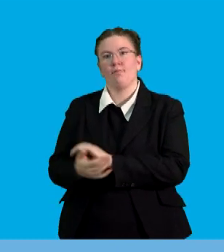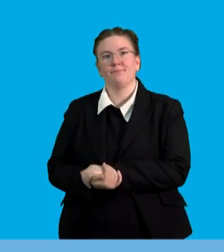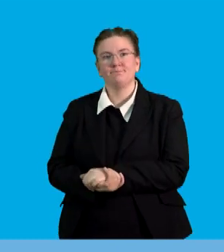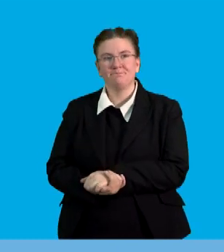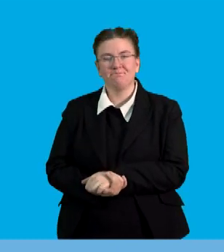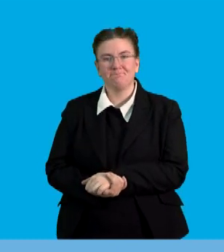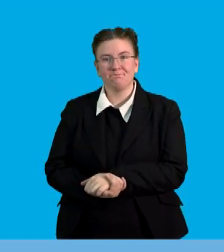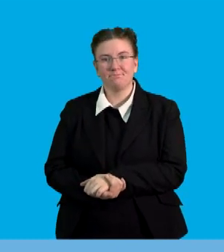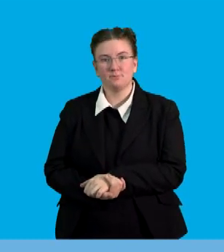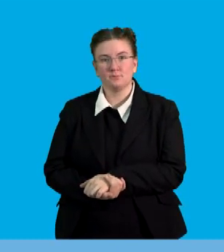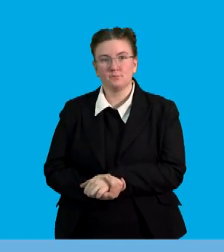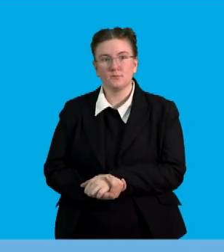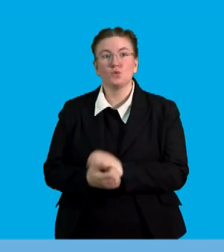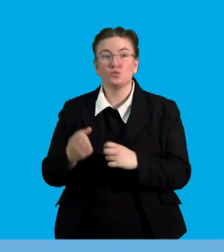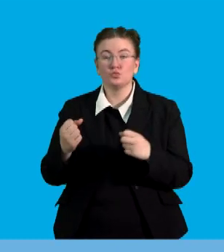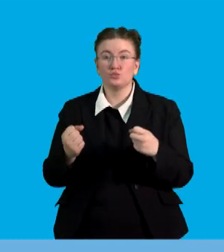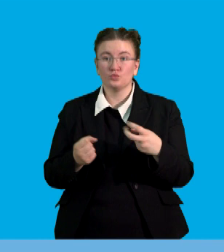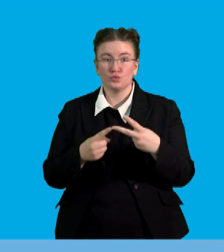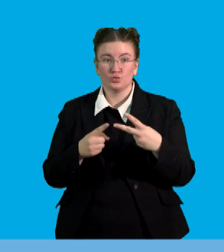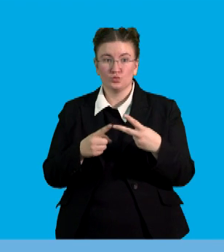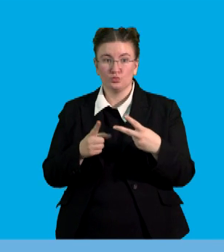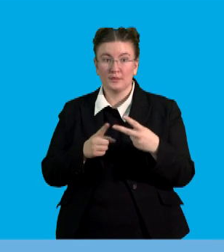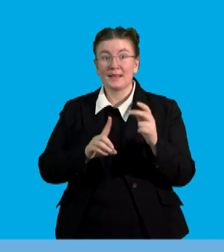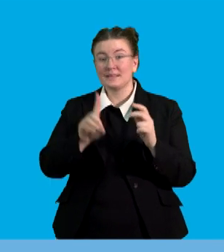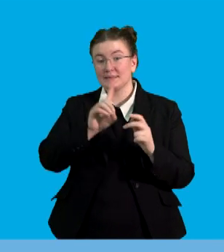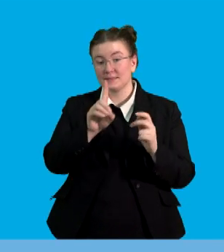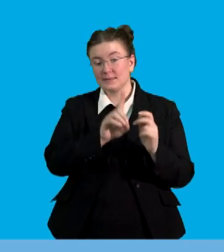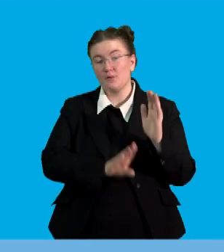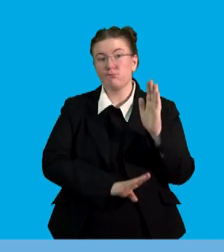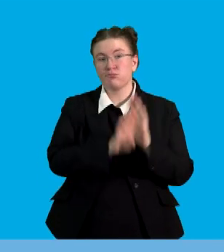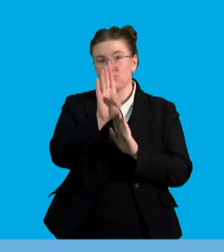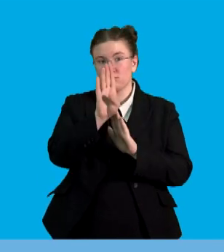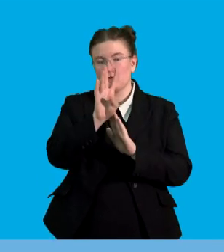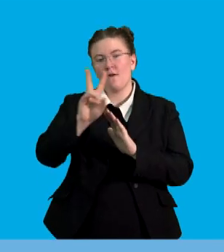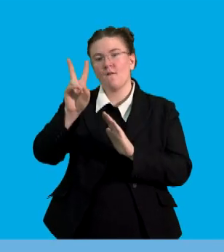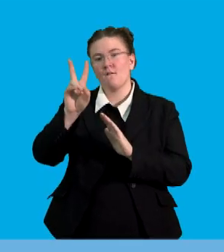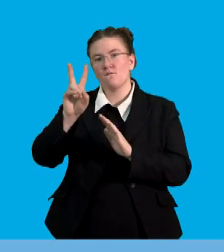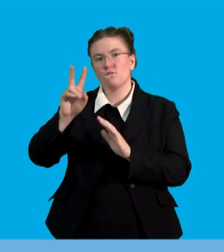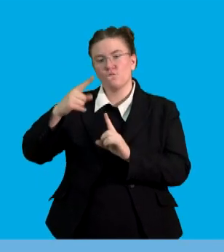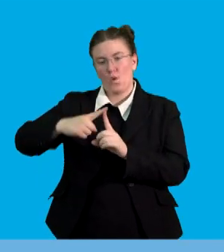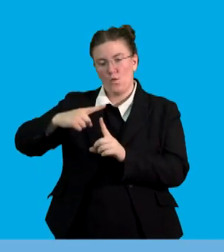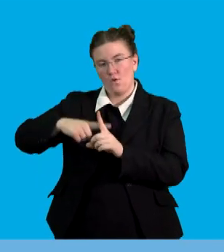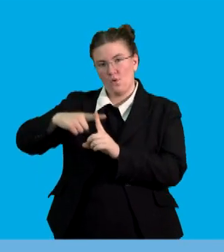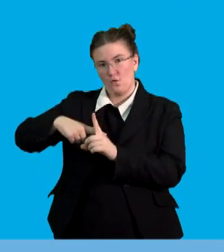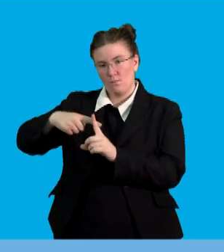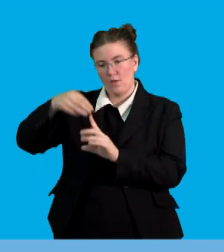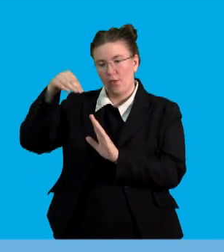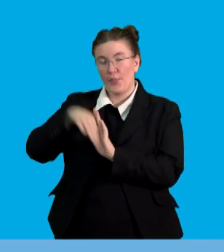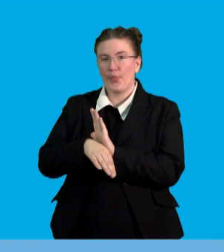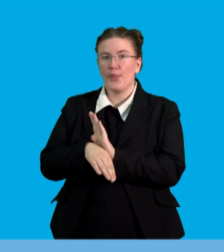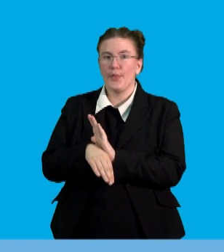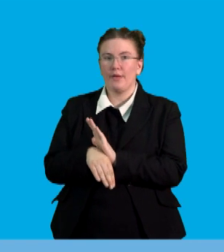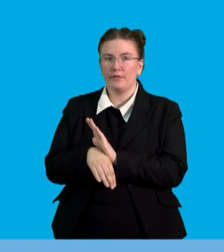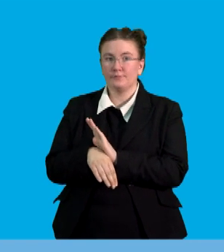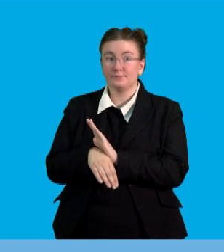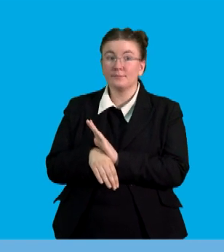same substance. And then the second part says, when density increases, the volume decreases. So which